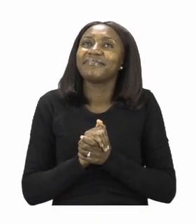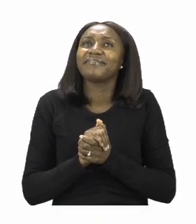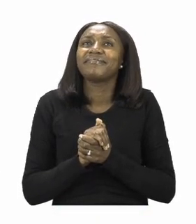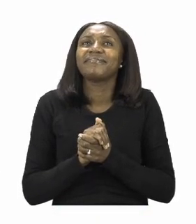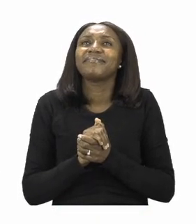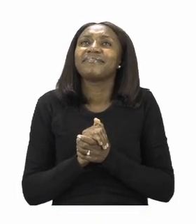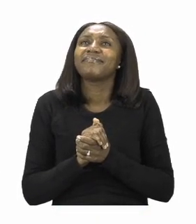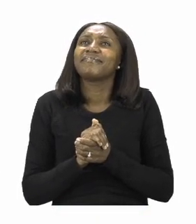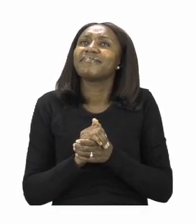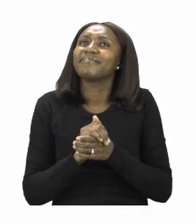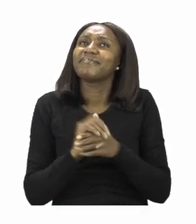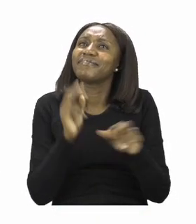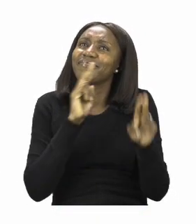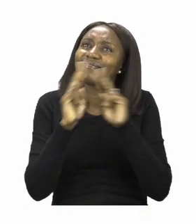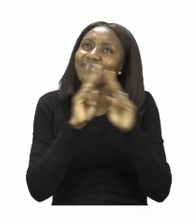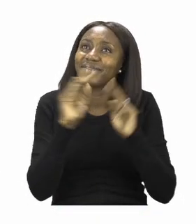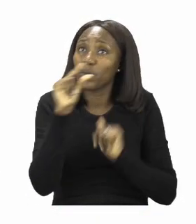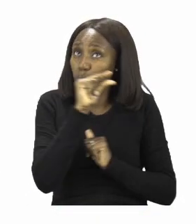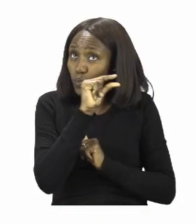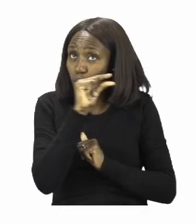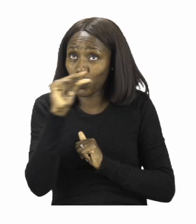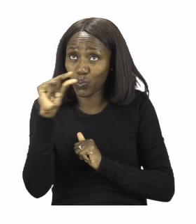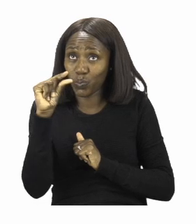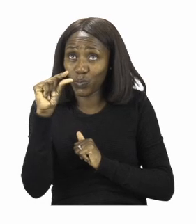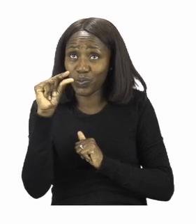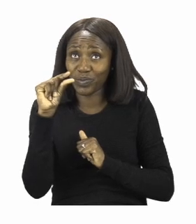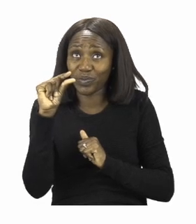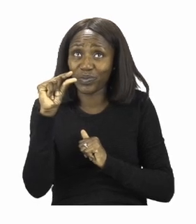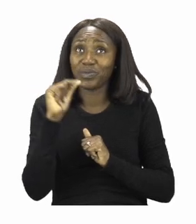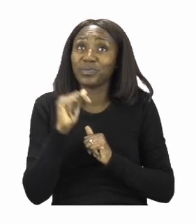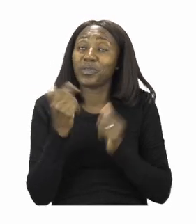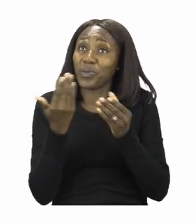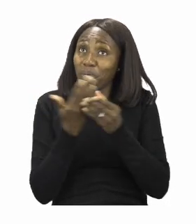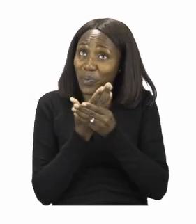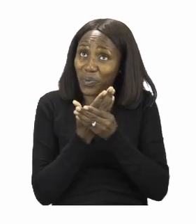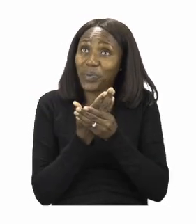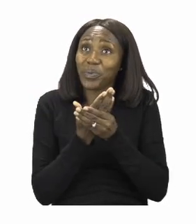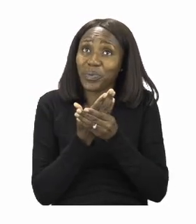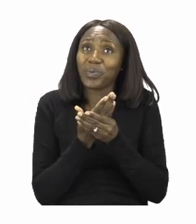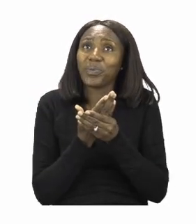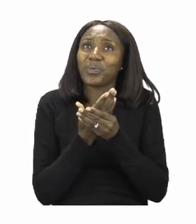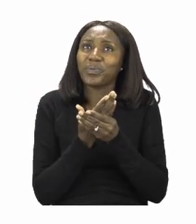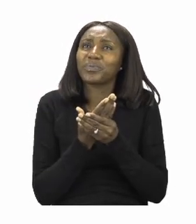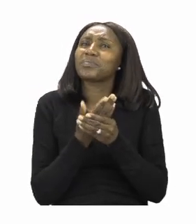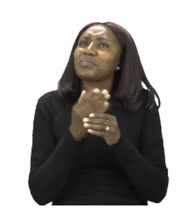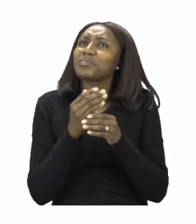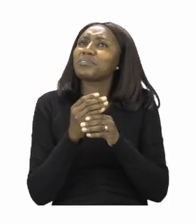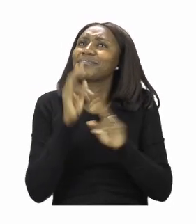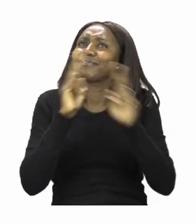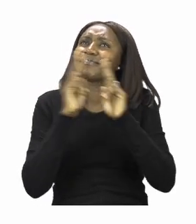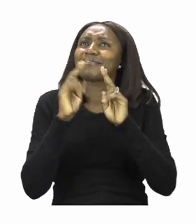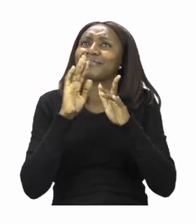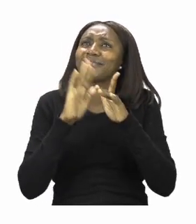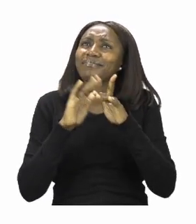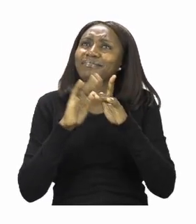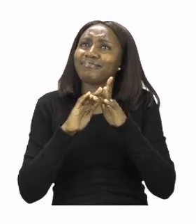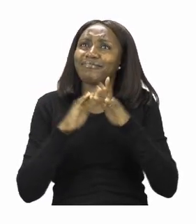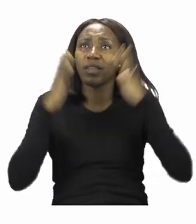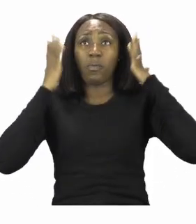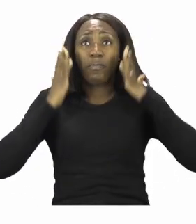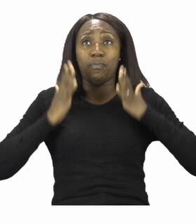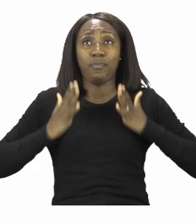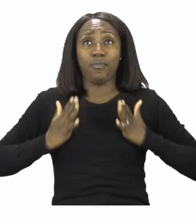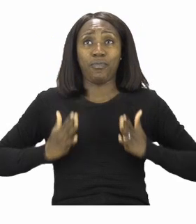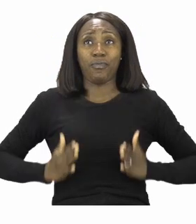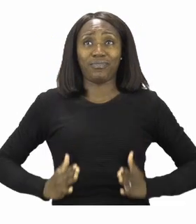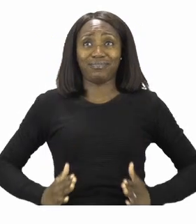our vocabulary words. Now, this week is all about our body parts. So, we need to